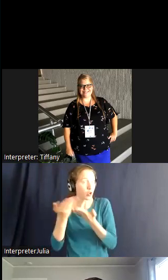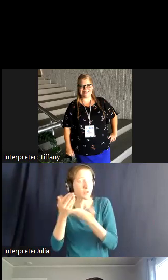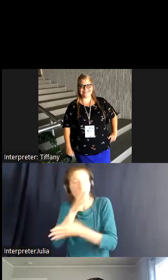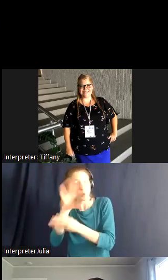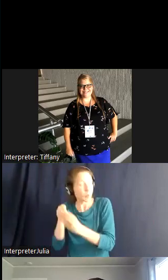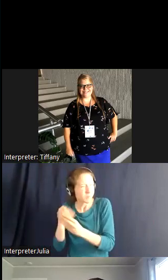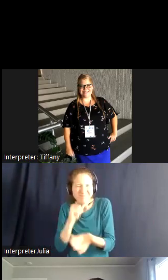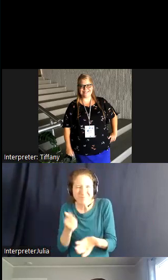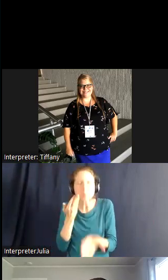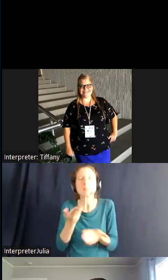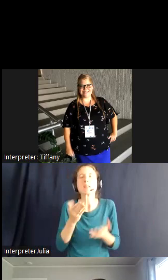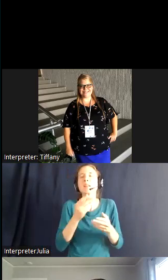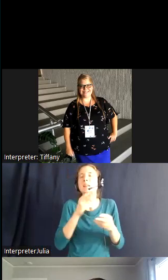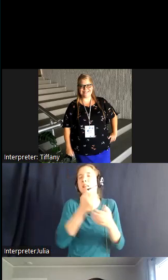system,